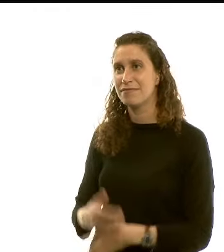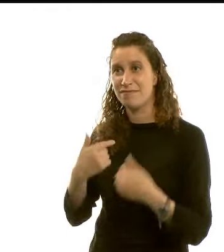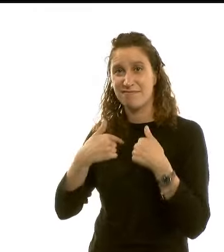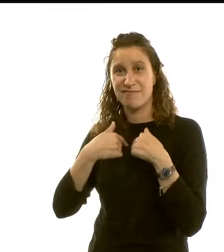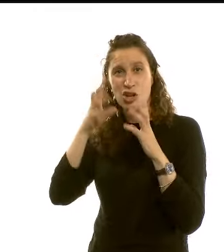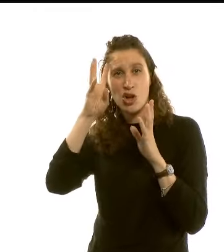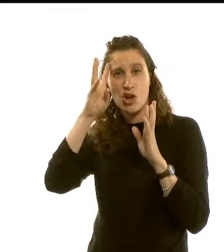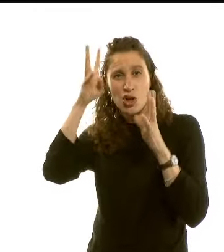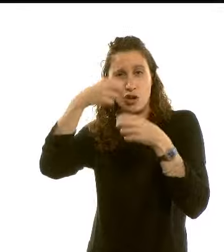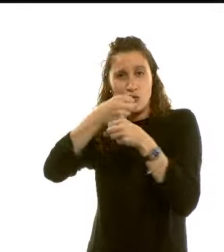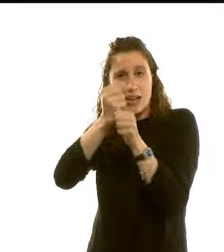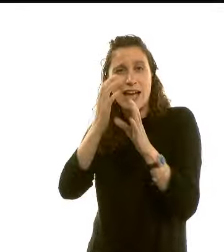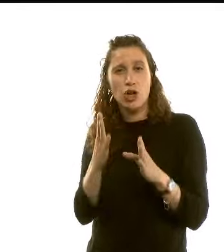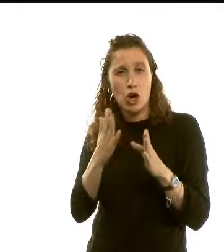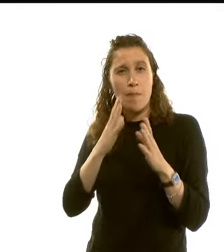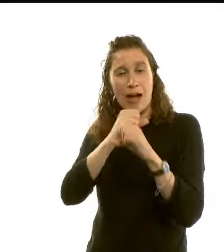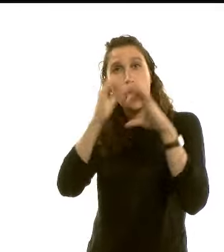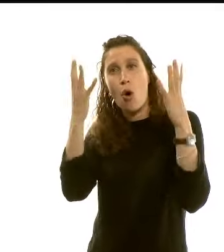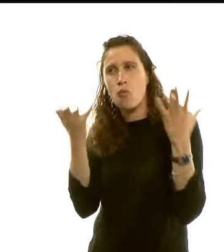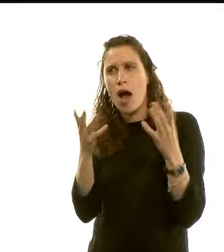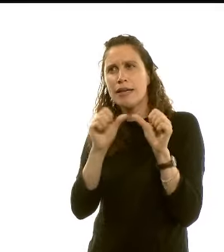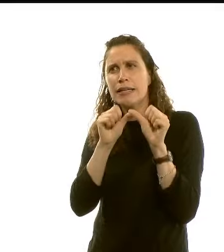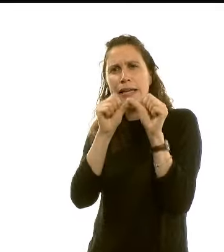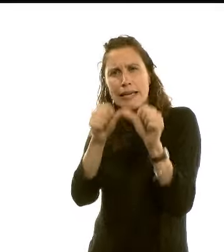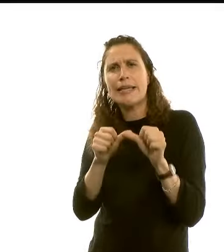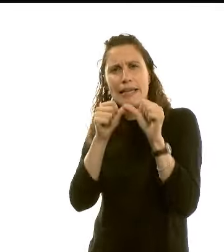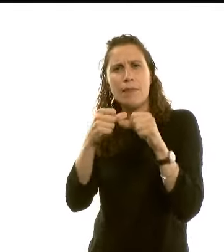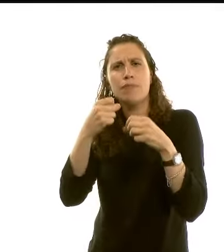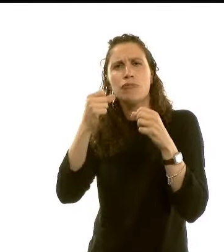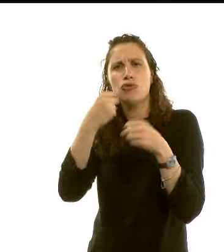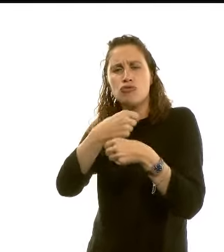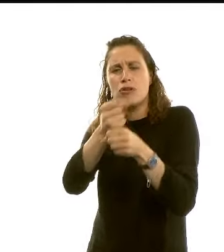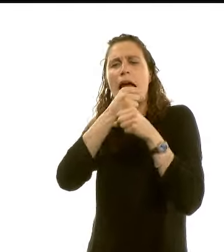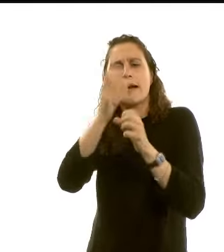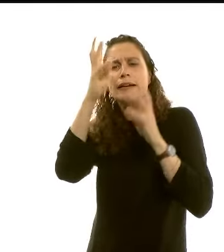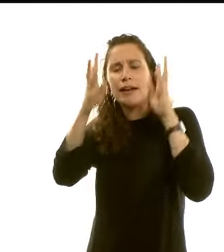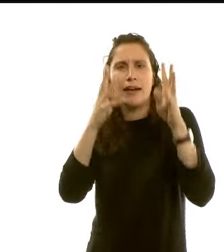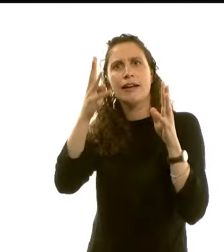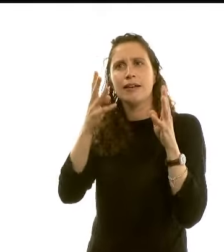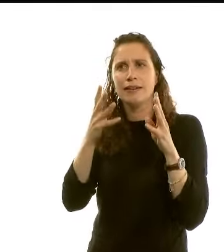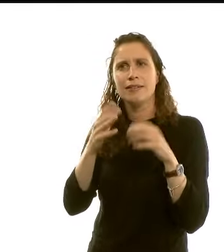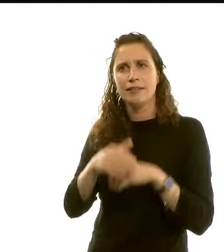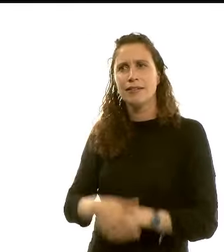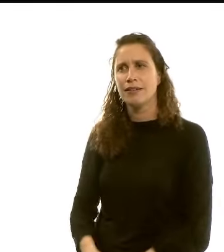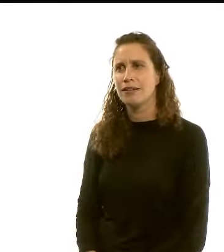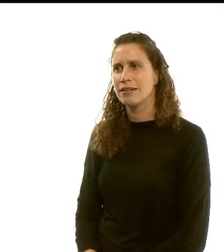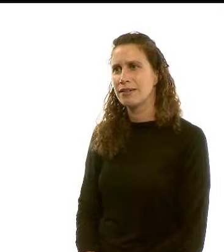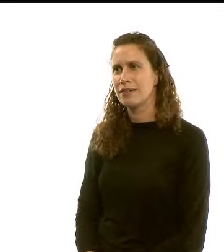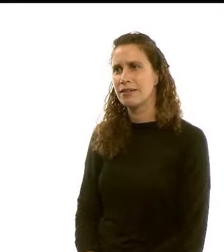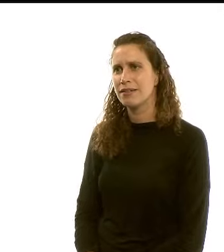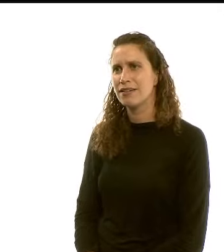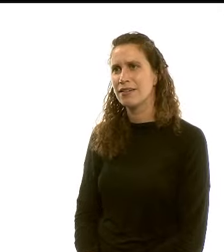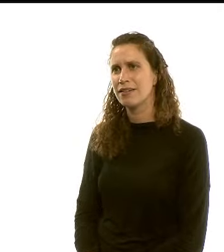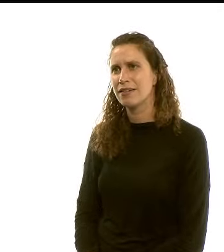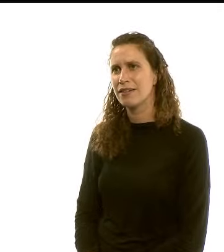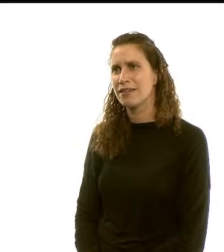fundamentally is to keep creating, to keep that fire, keep the passion alive.